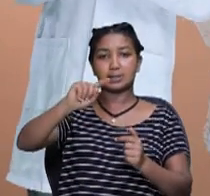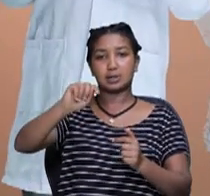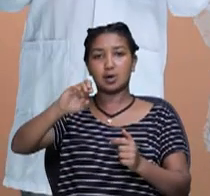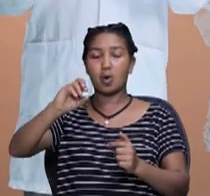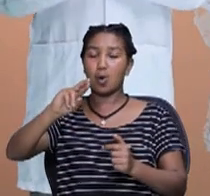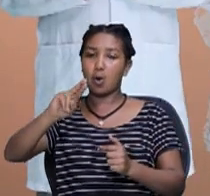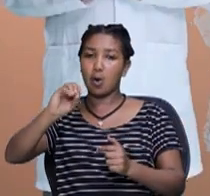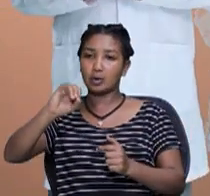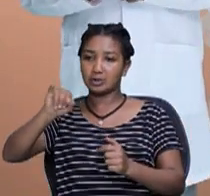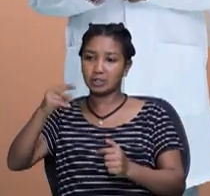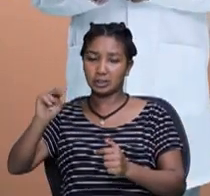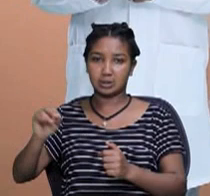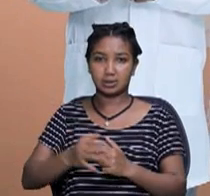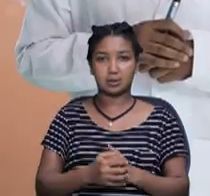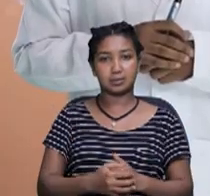Progesterone and estrogen.